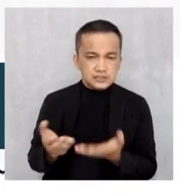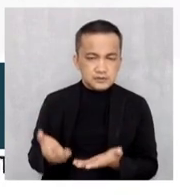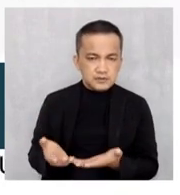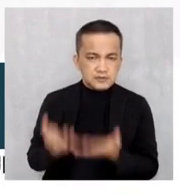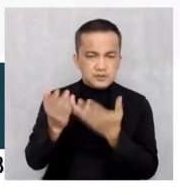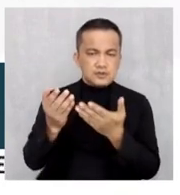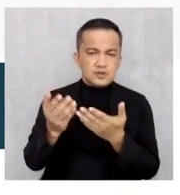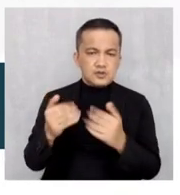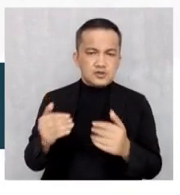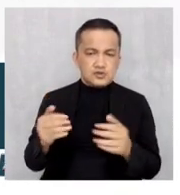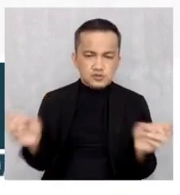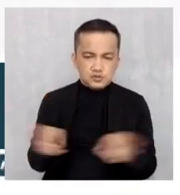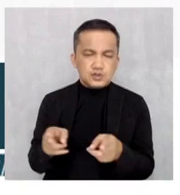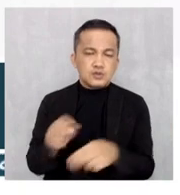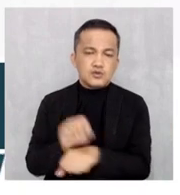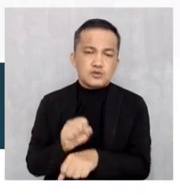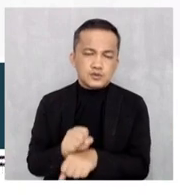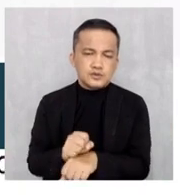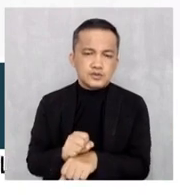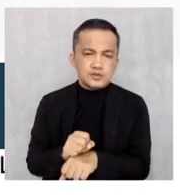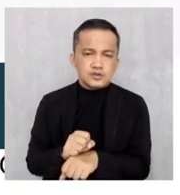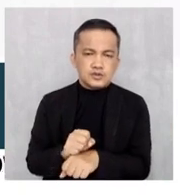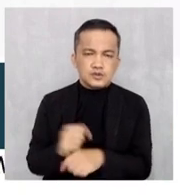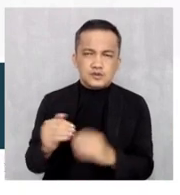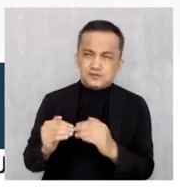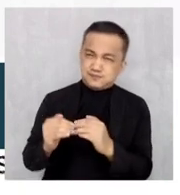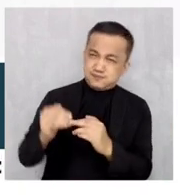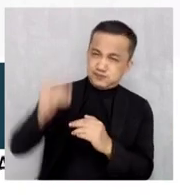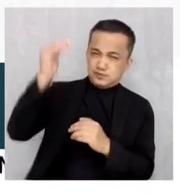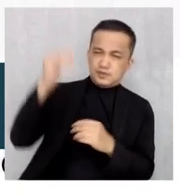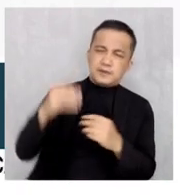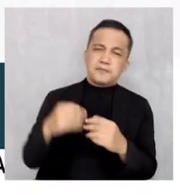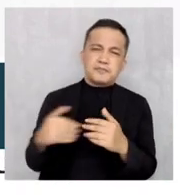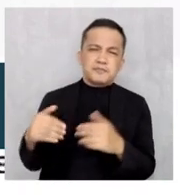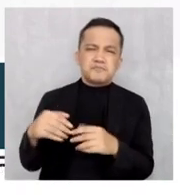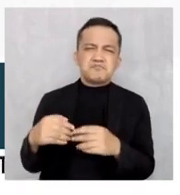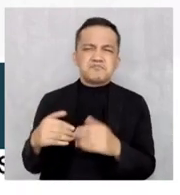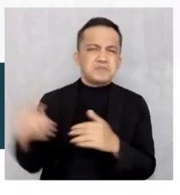your operations because they can scale beyond the human being.